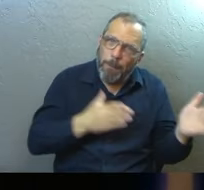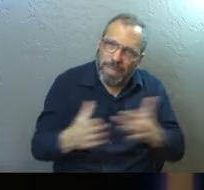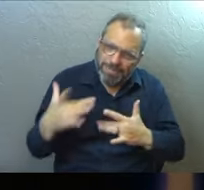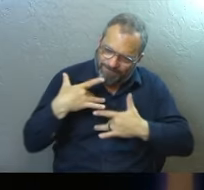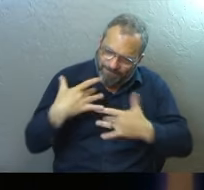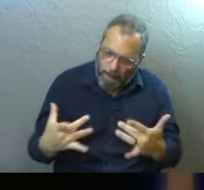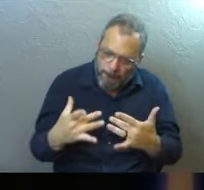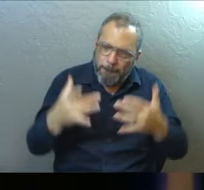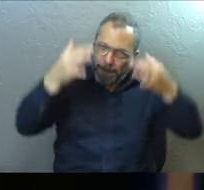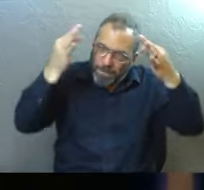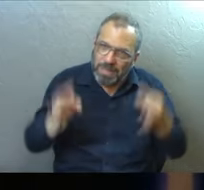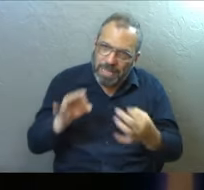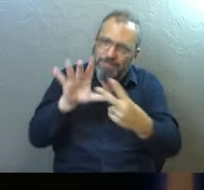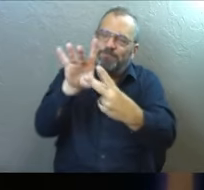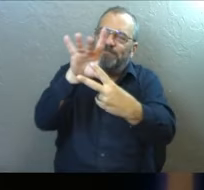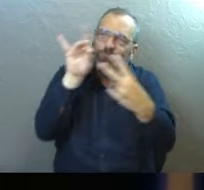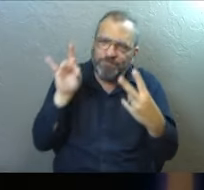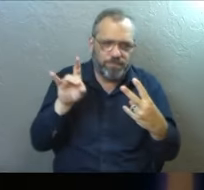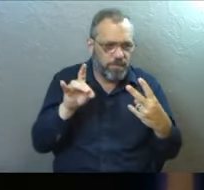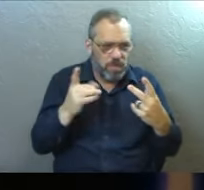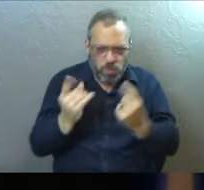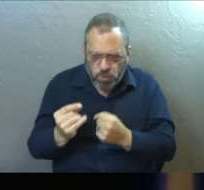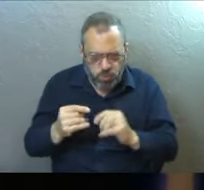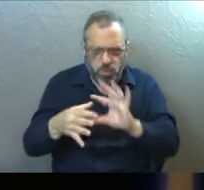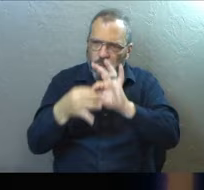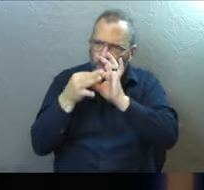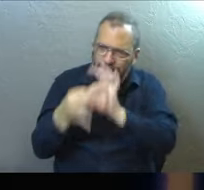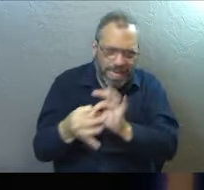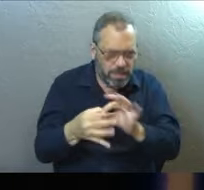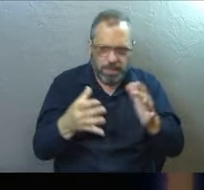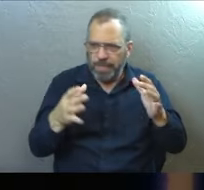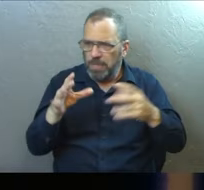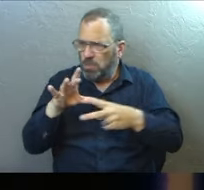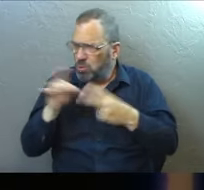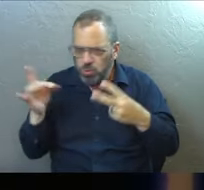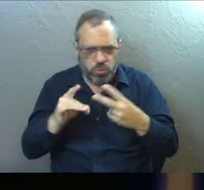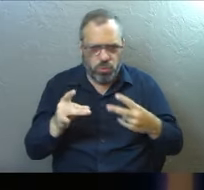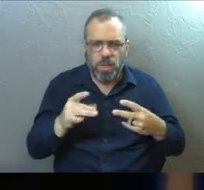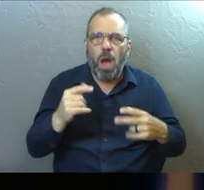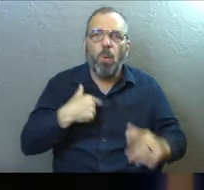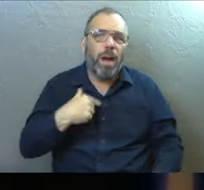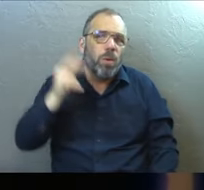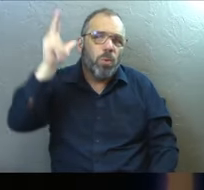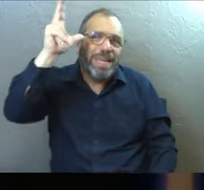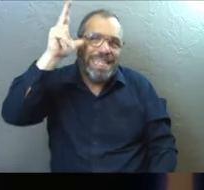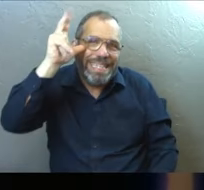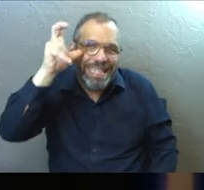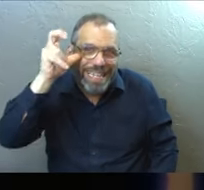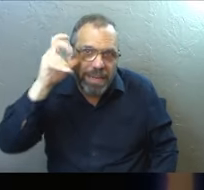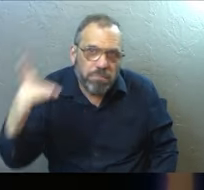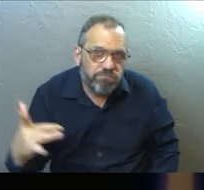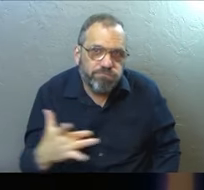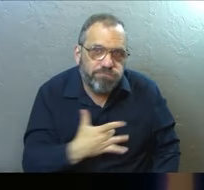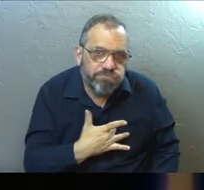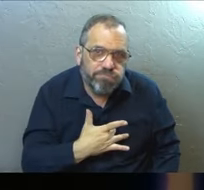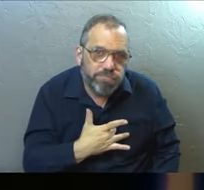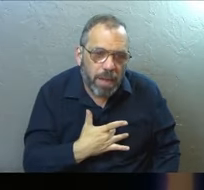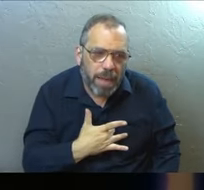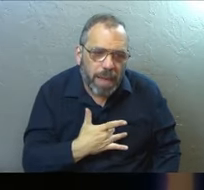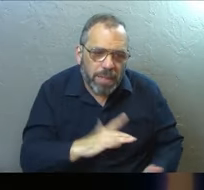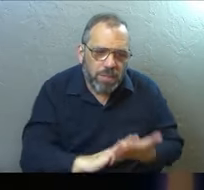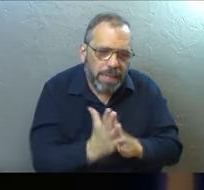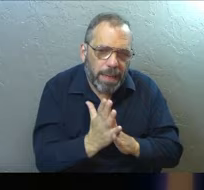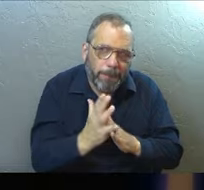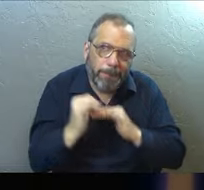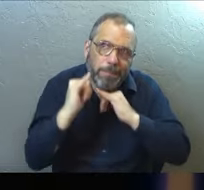That we need to choose the things that we do. We need to choose the relationships we have. We need to choose the voices that come into our life that are gonna make us look